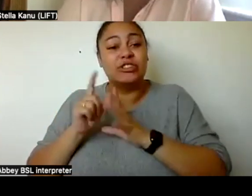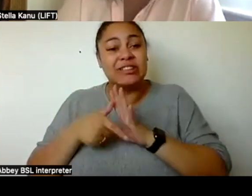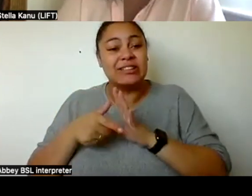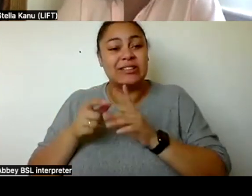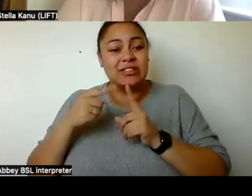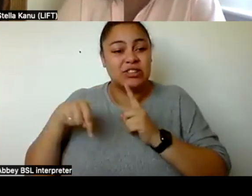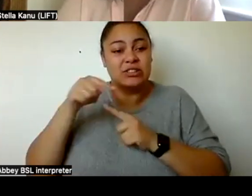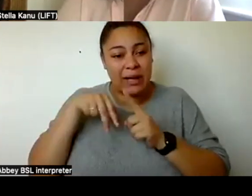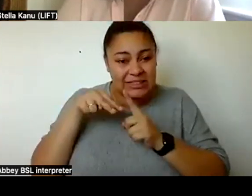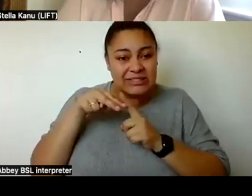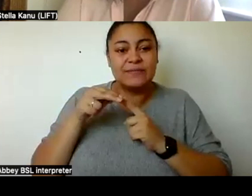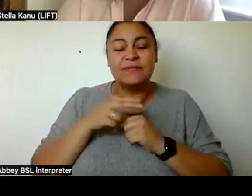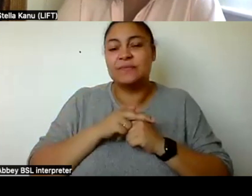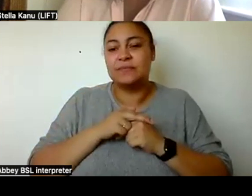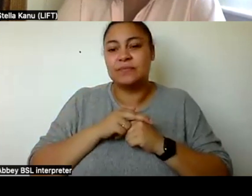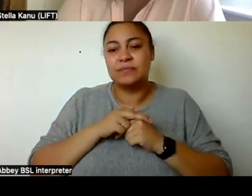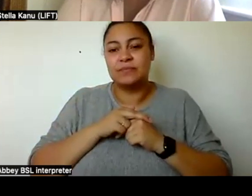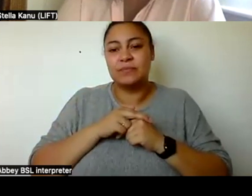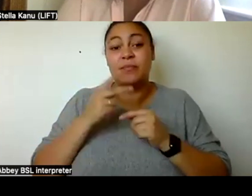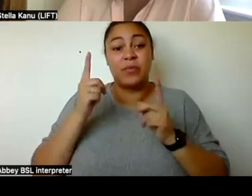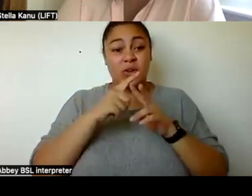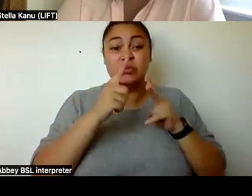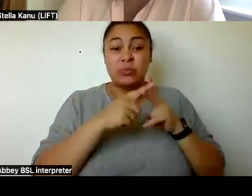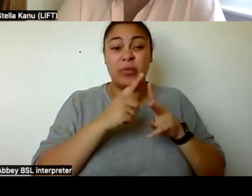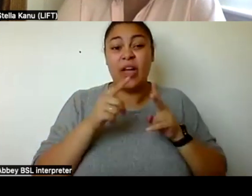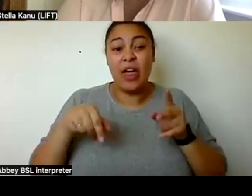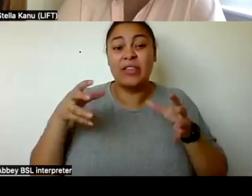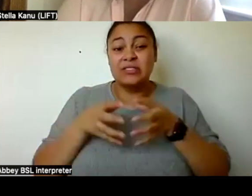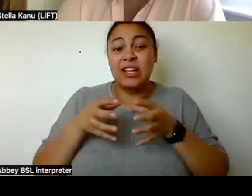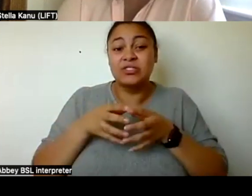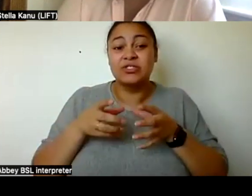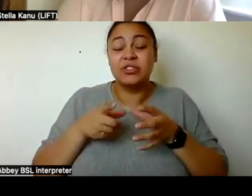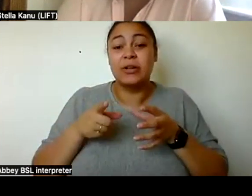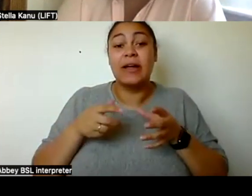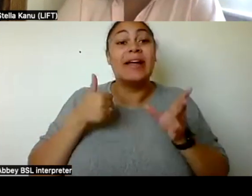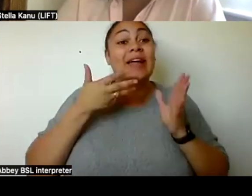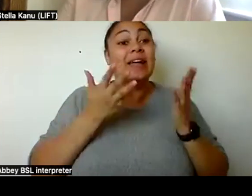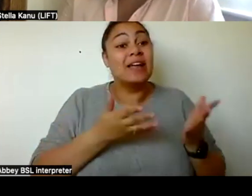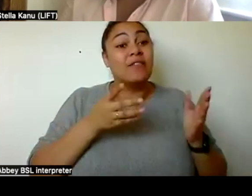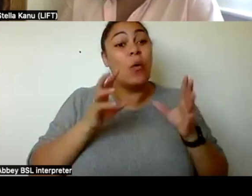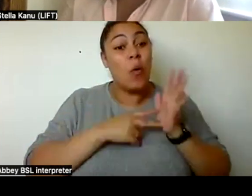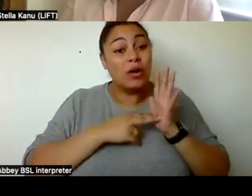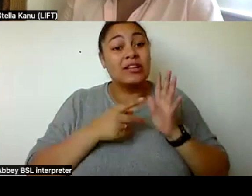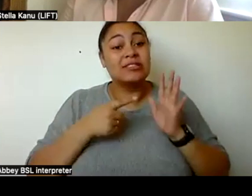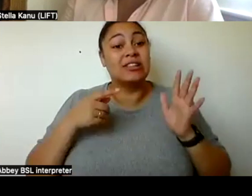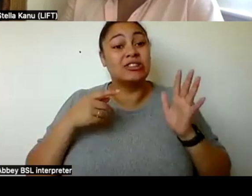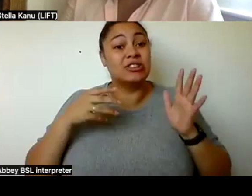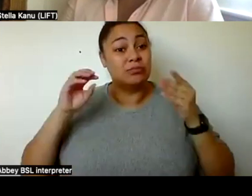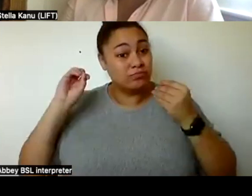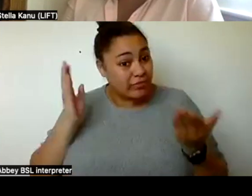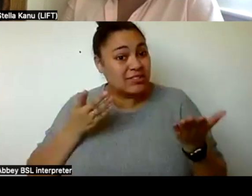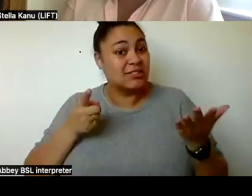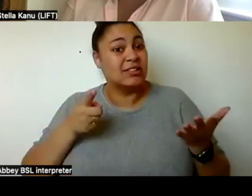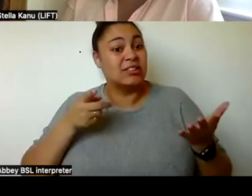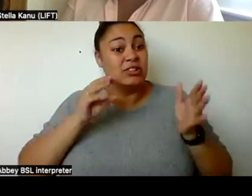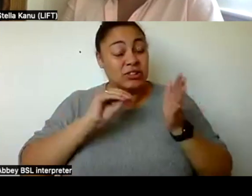But particularly in this session, we wanted to be doing two things: giving organisations who are present and have signed up to Freelance